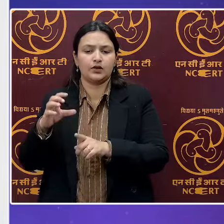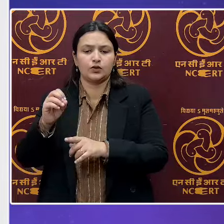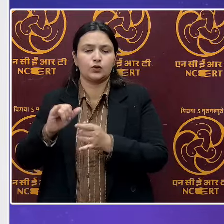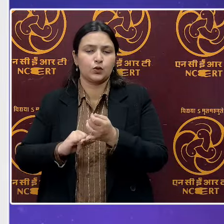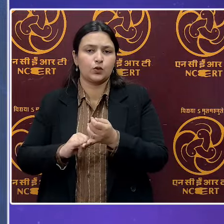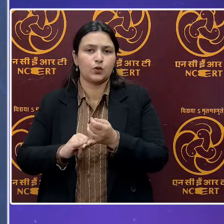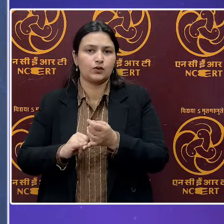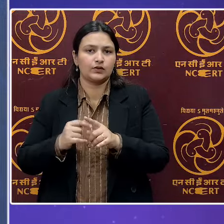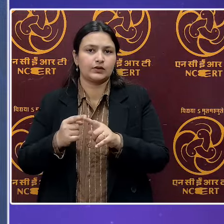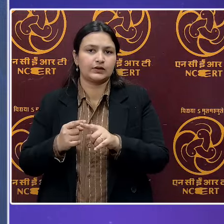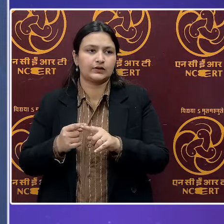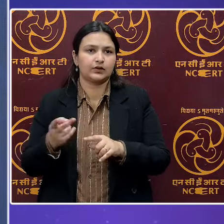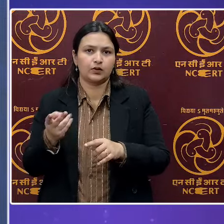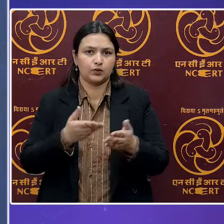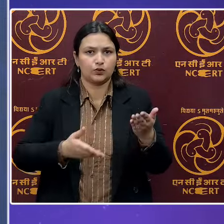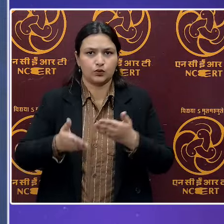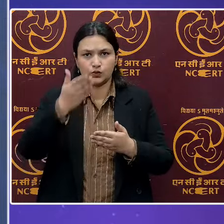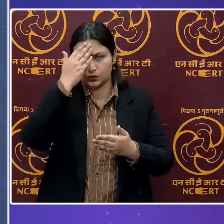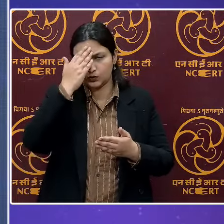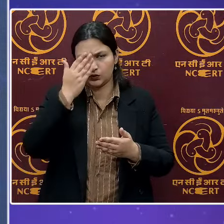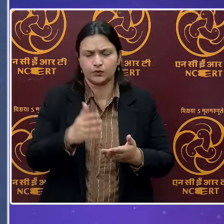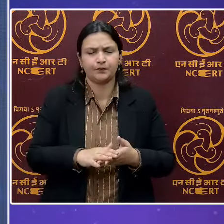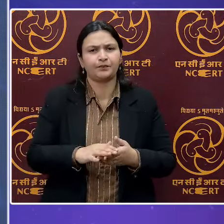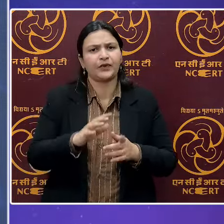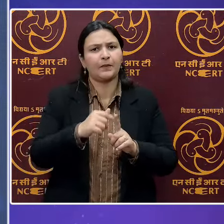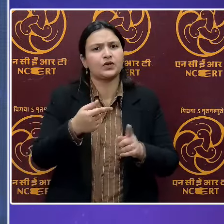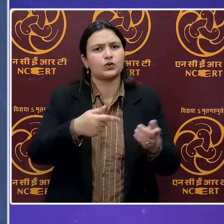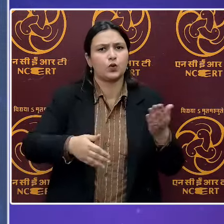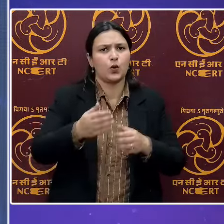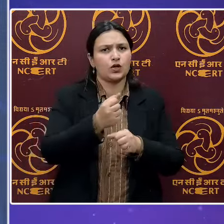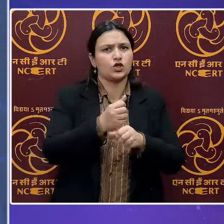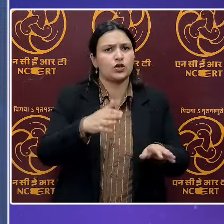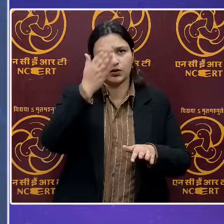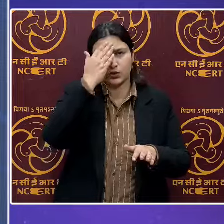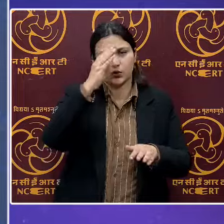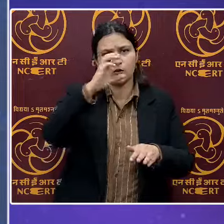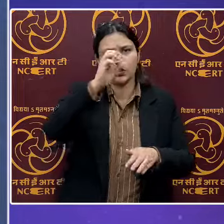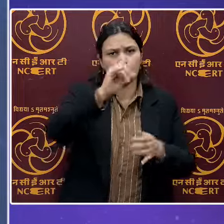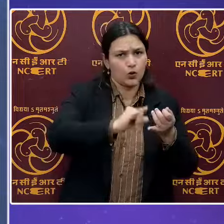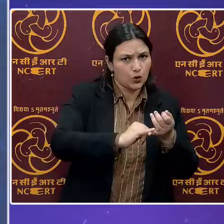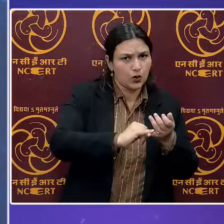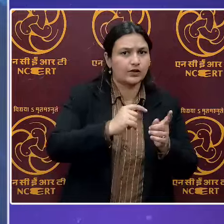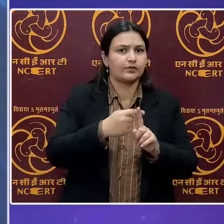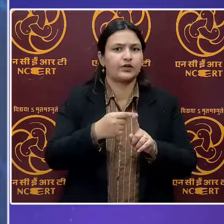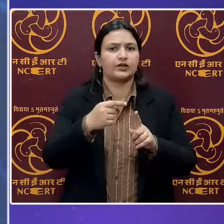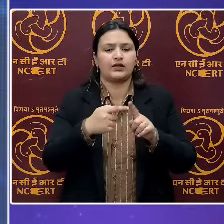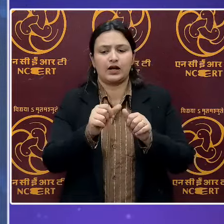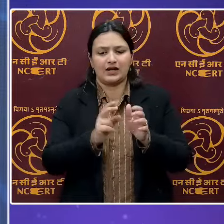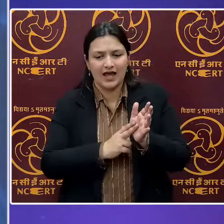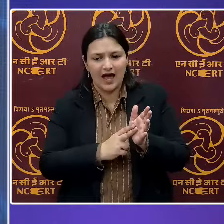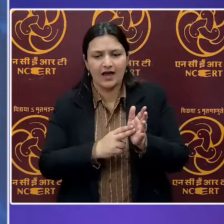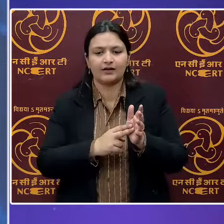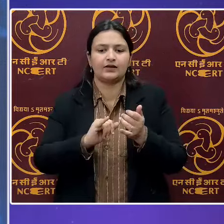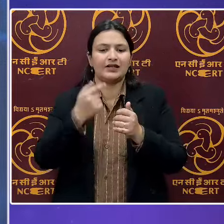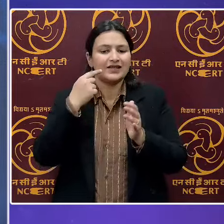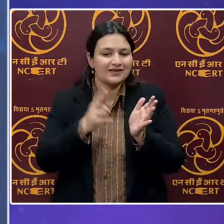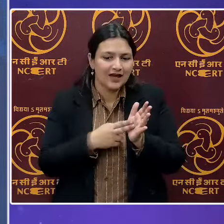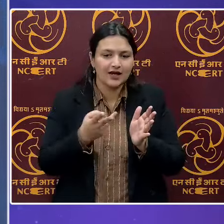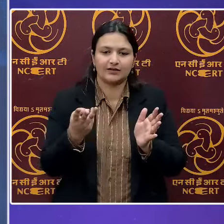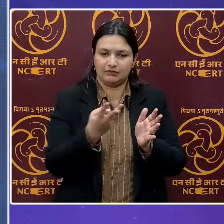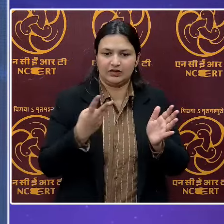theta? Sin square theta plus cos square theta is 1. Therefore, you know cos square theta will be equal to 1 minus sin square